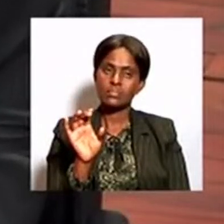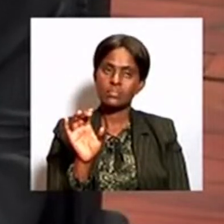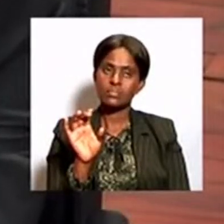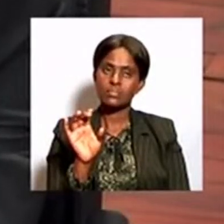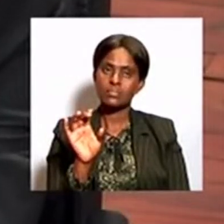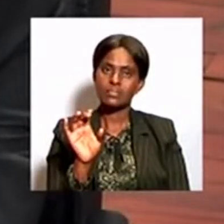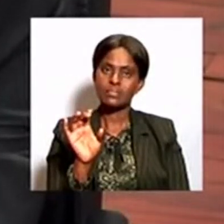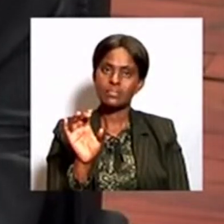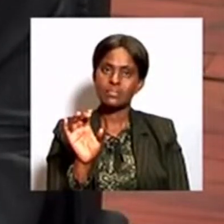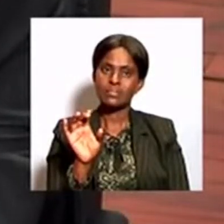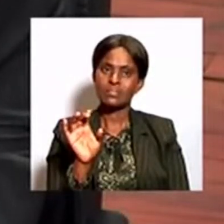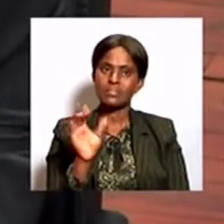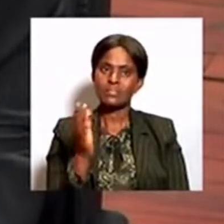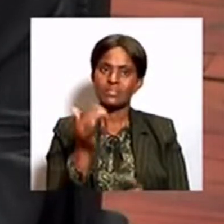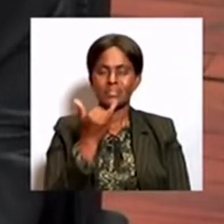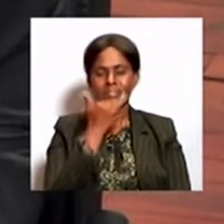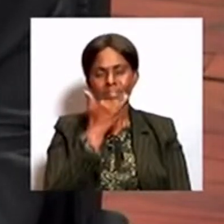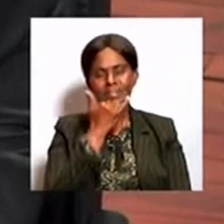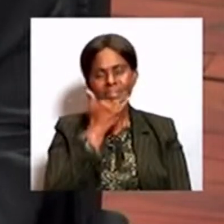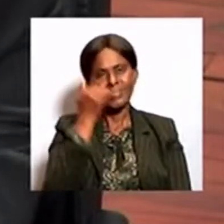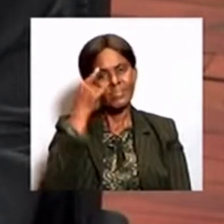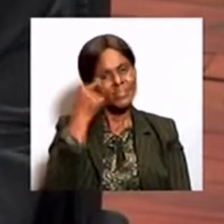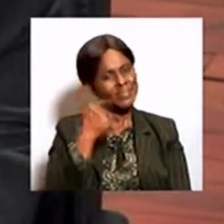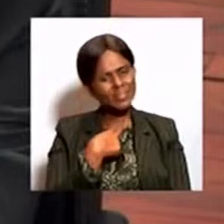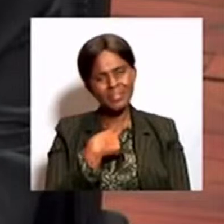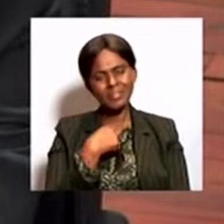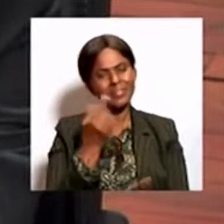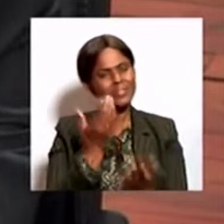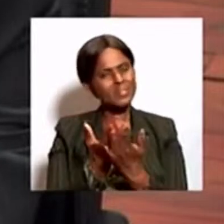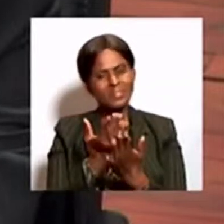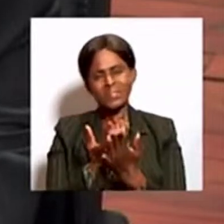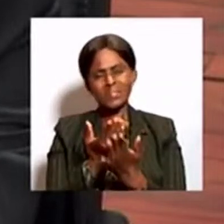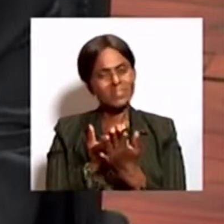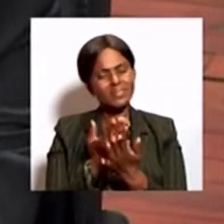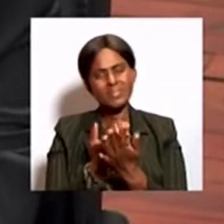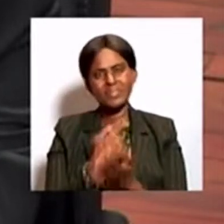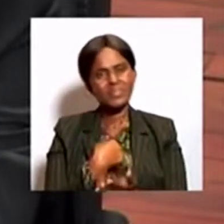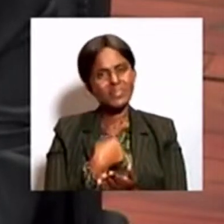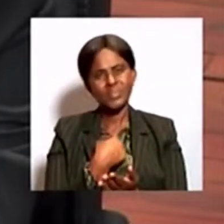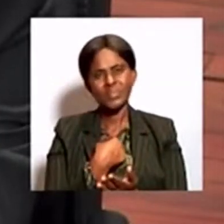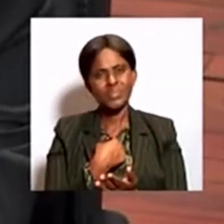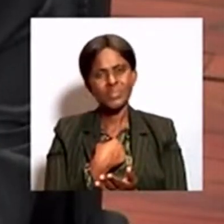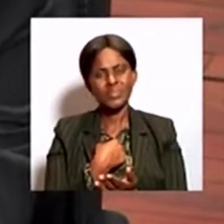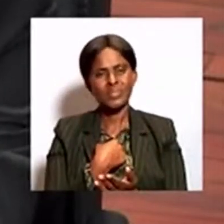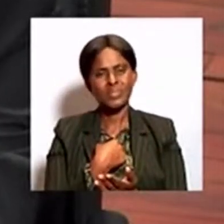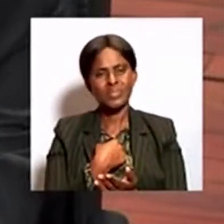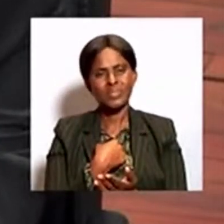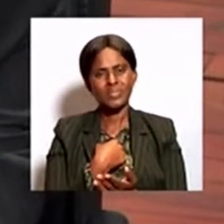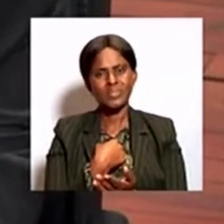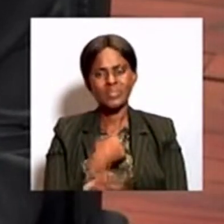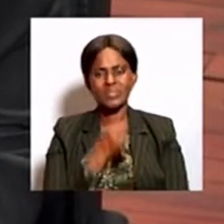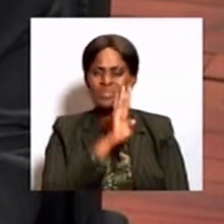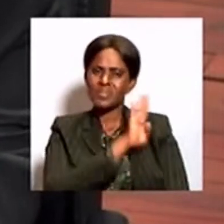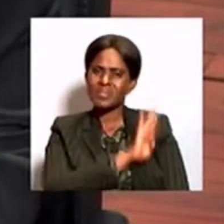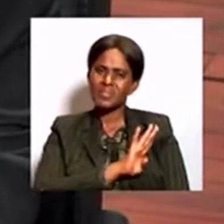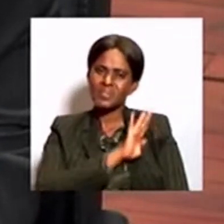would not be wrong for me to suggest that the moral